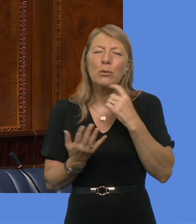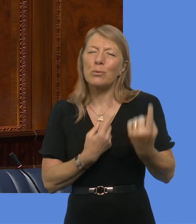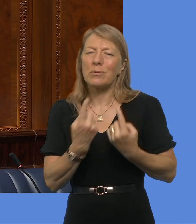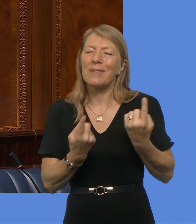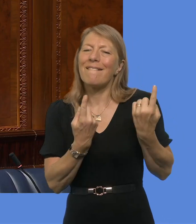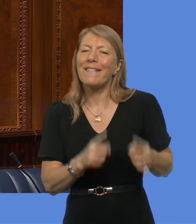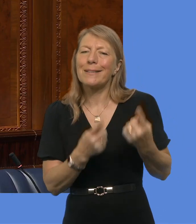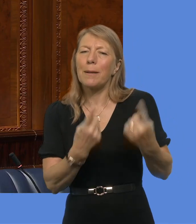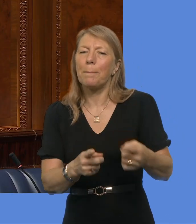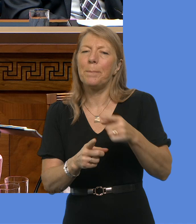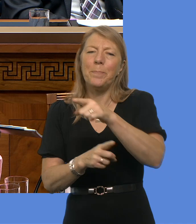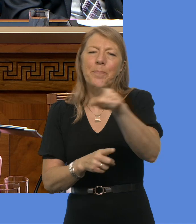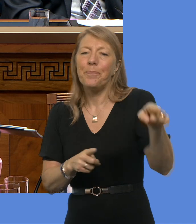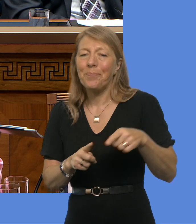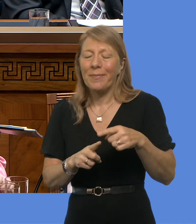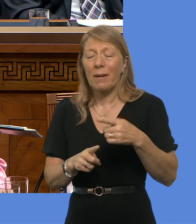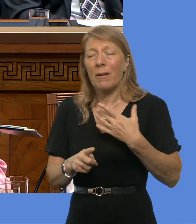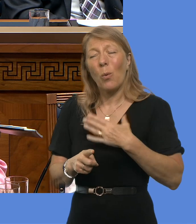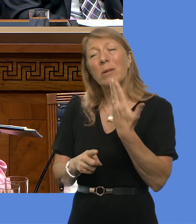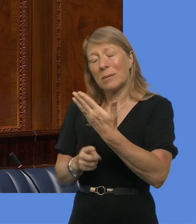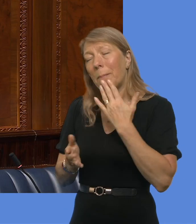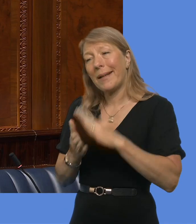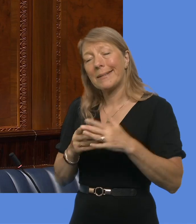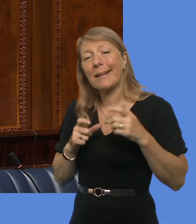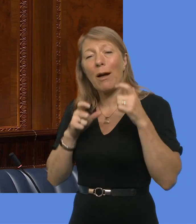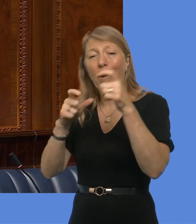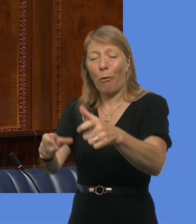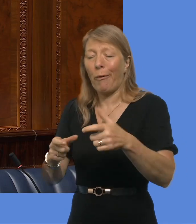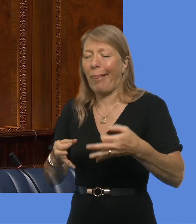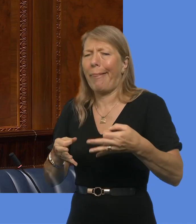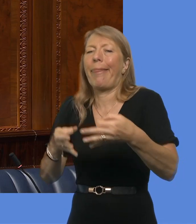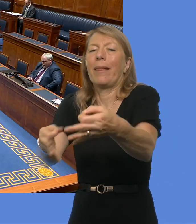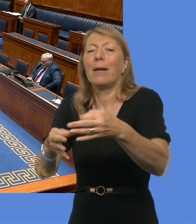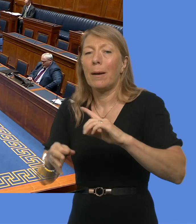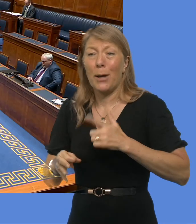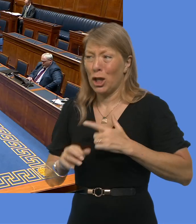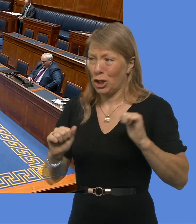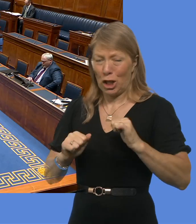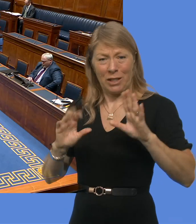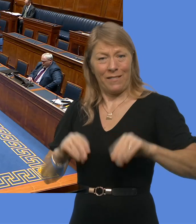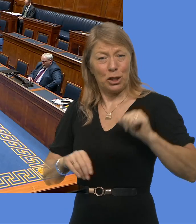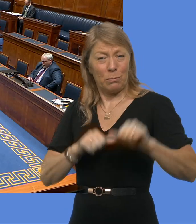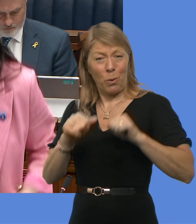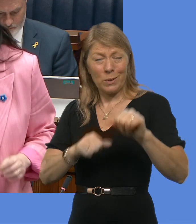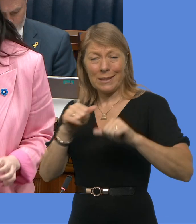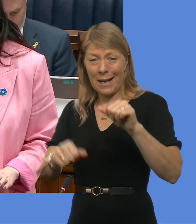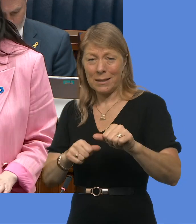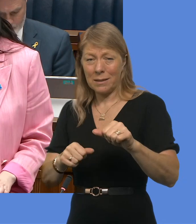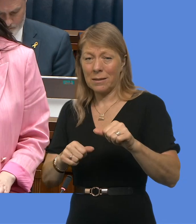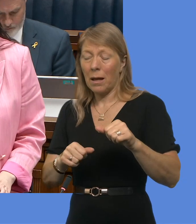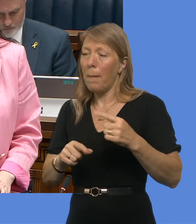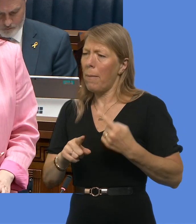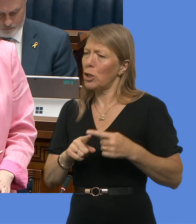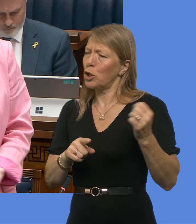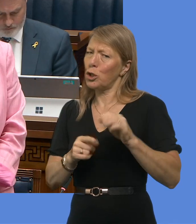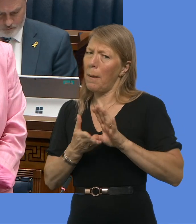payments. Can I ask, does the Minister support that call, and what representations has she made to the UK Government to that effect? Minister. I thank the member